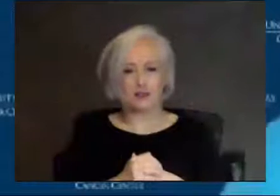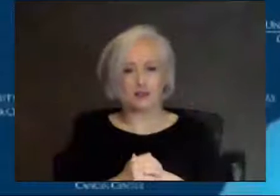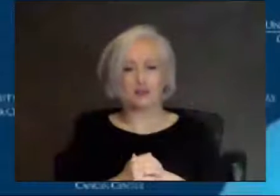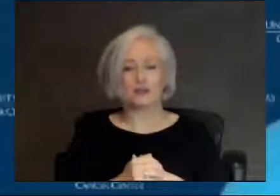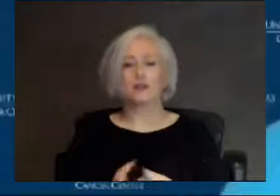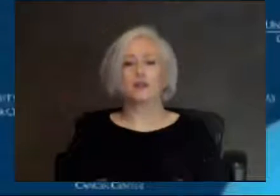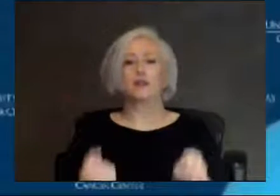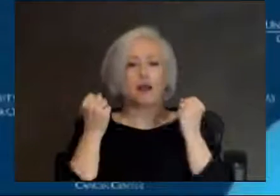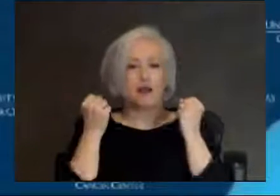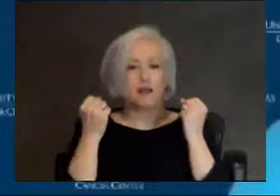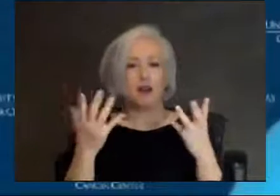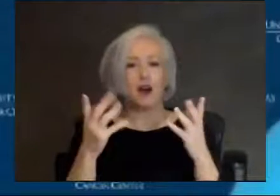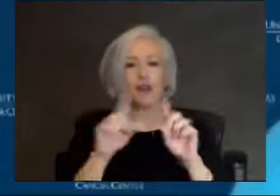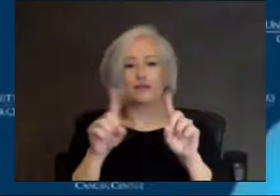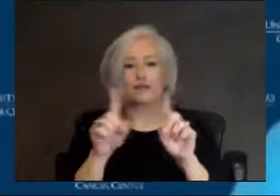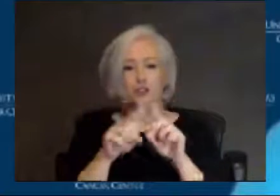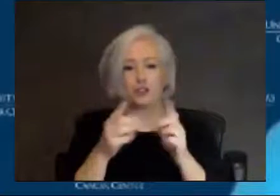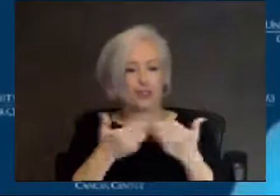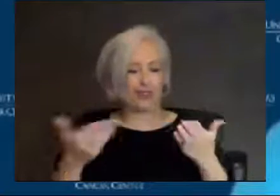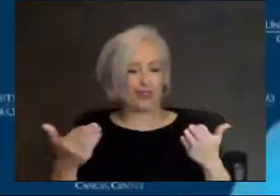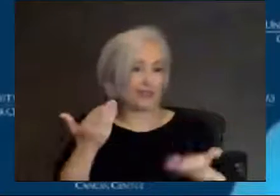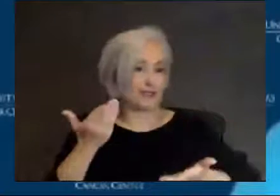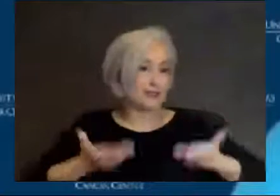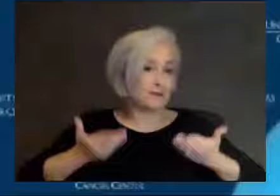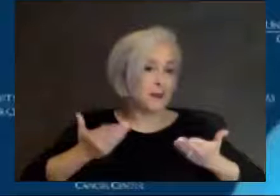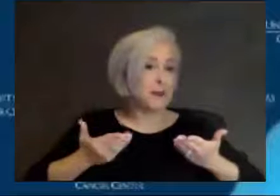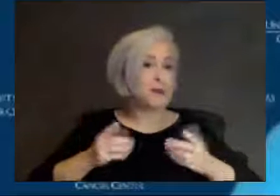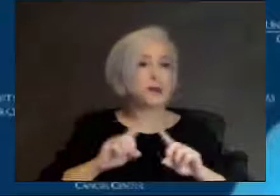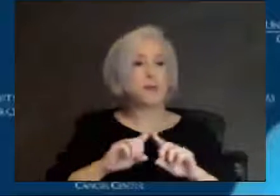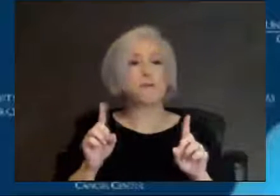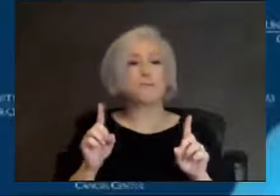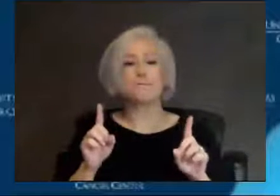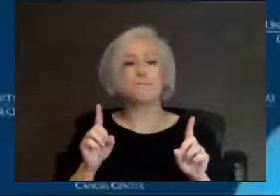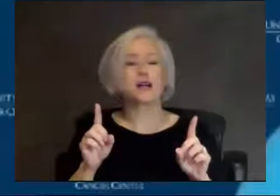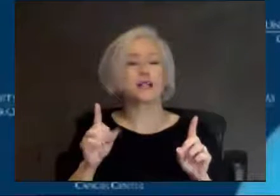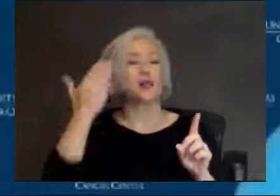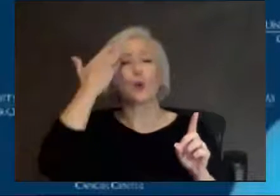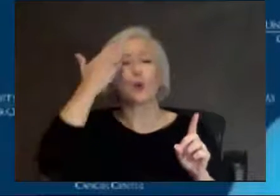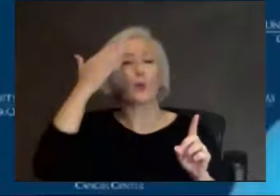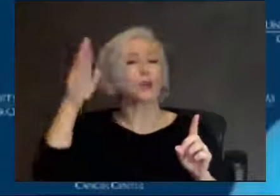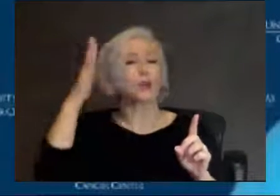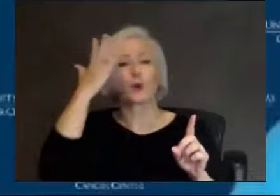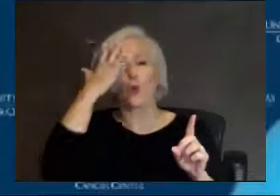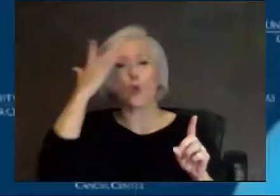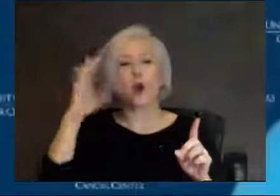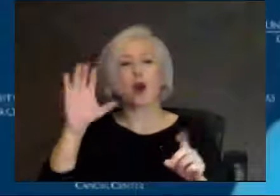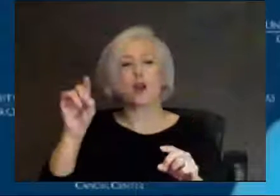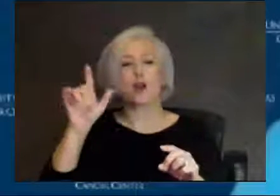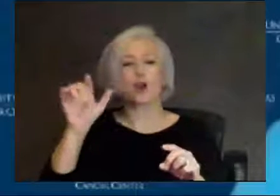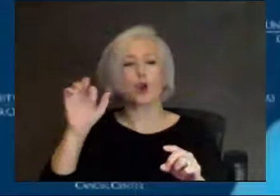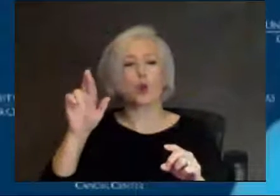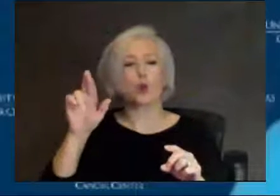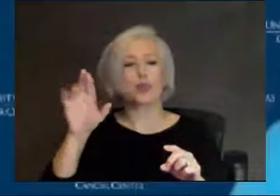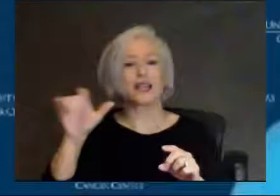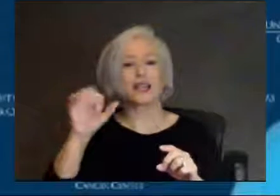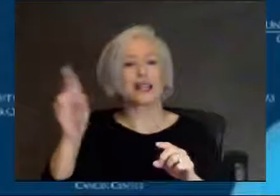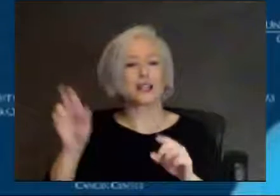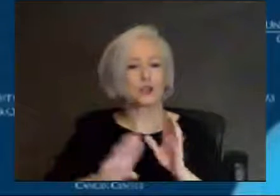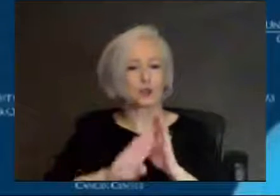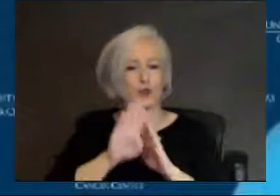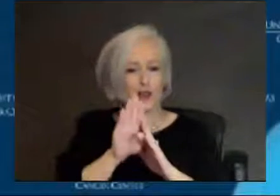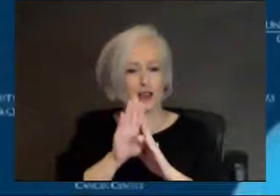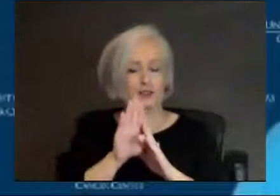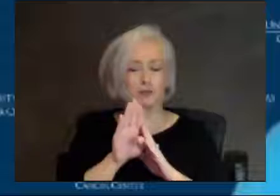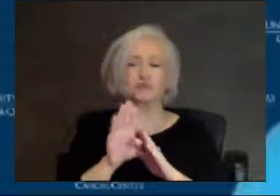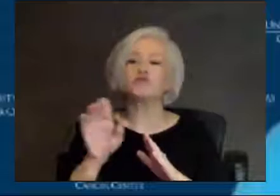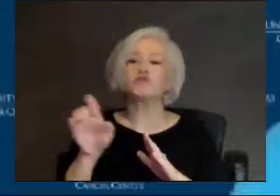Lots of indicators, but we don't know what causes colon cancer. And I empathize with her